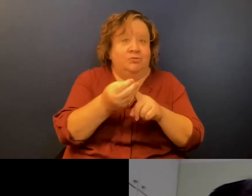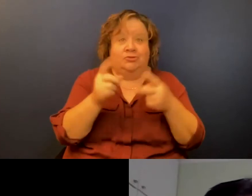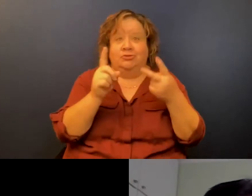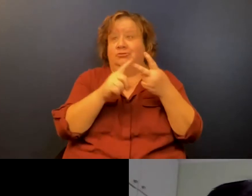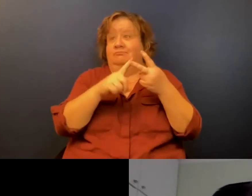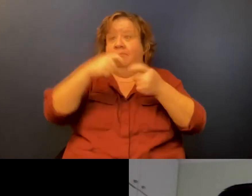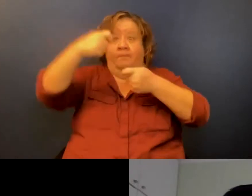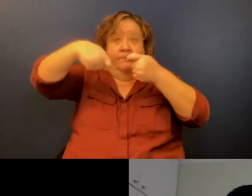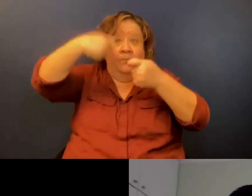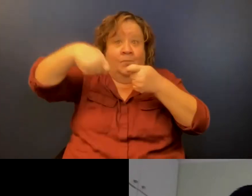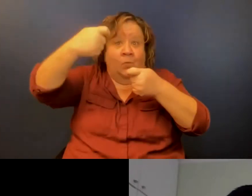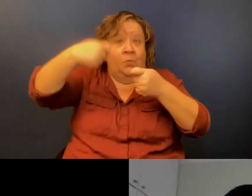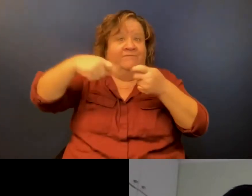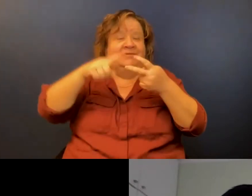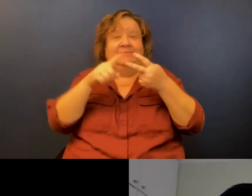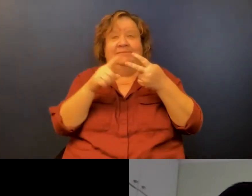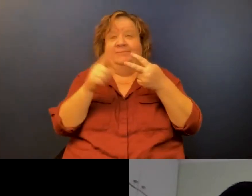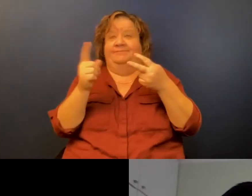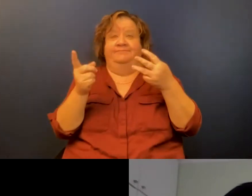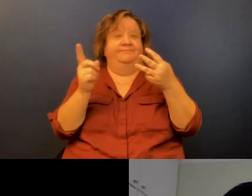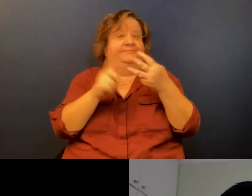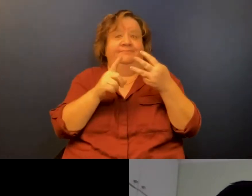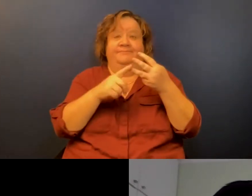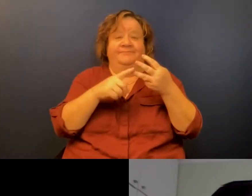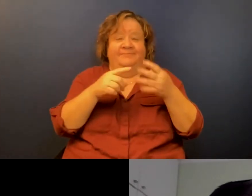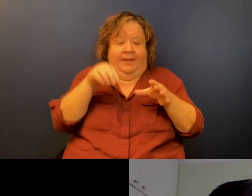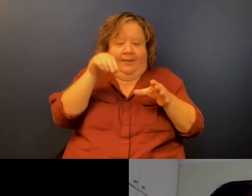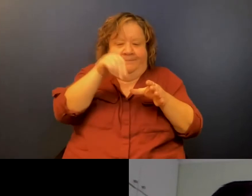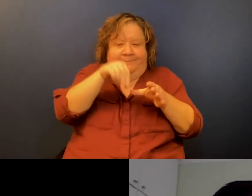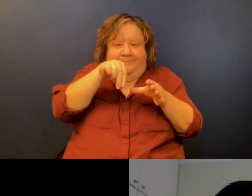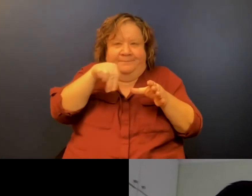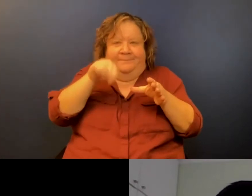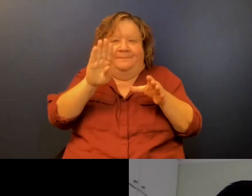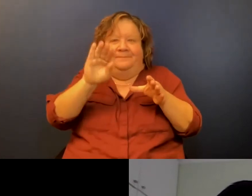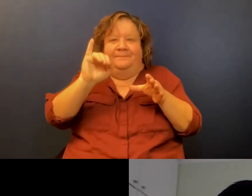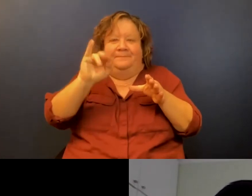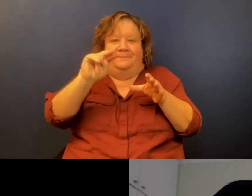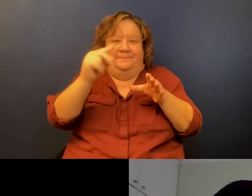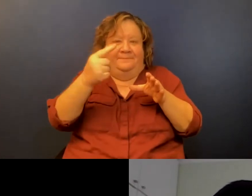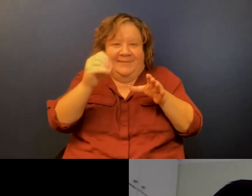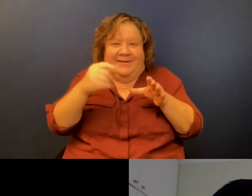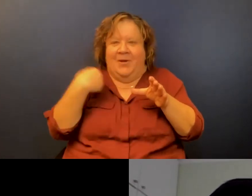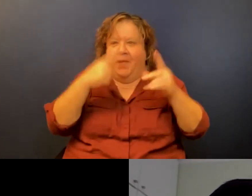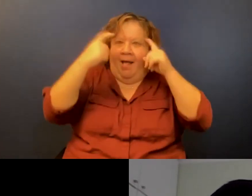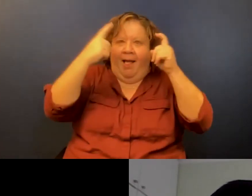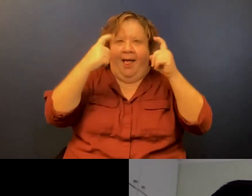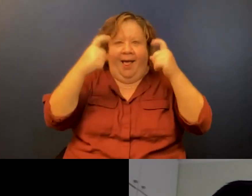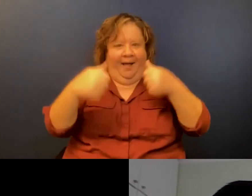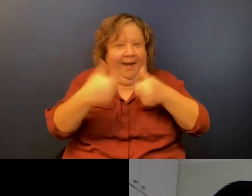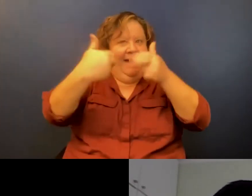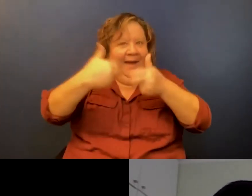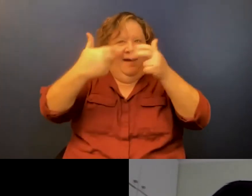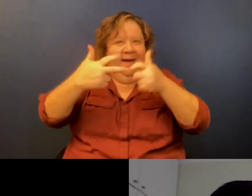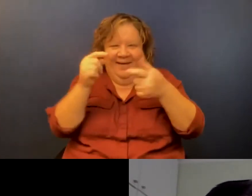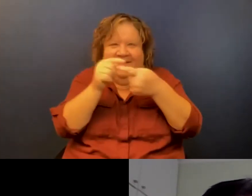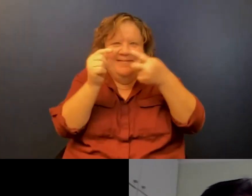some bingo sessions. And well, we also held meetings for the cultural